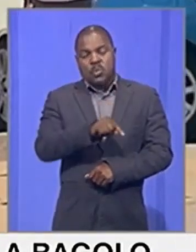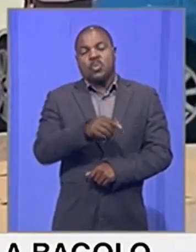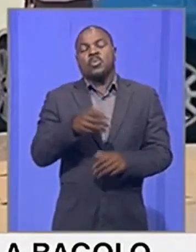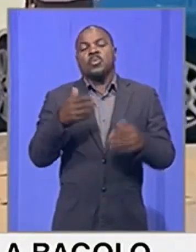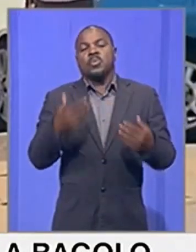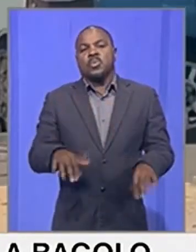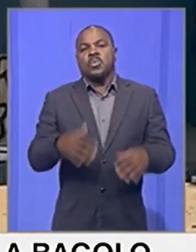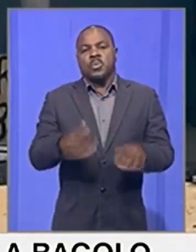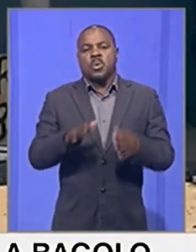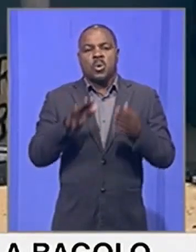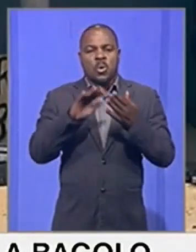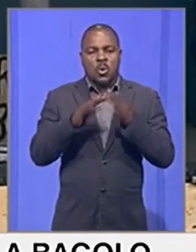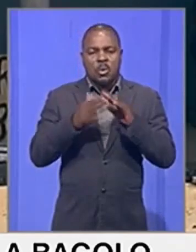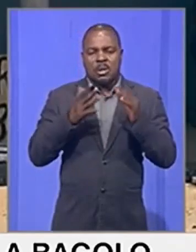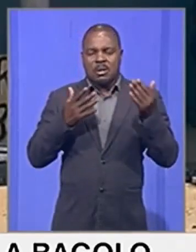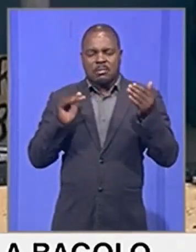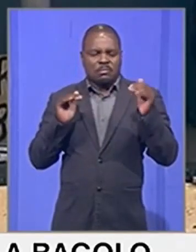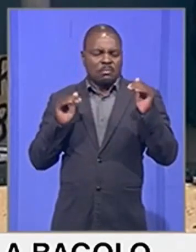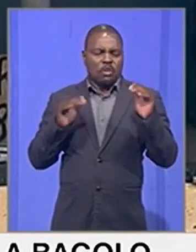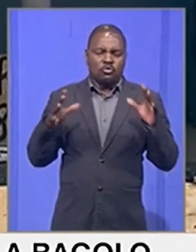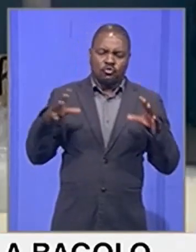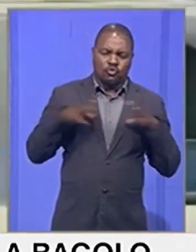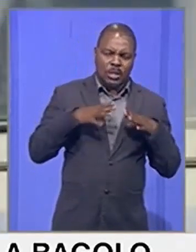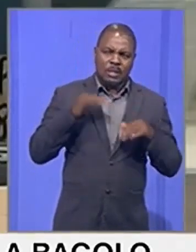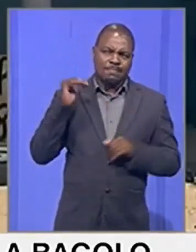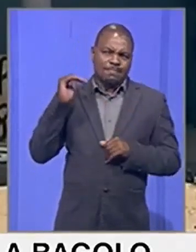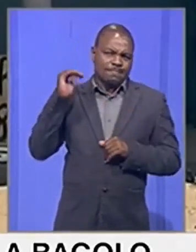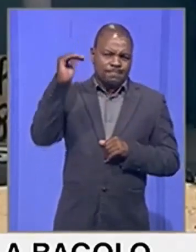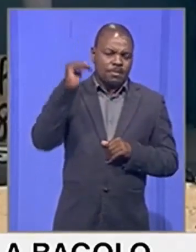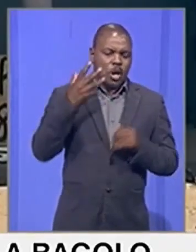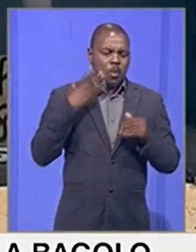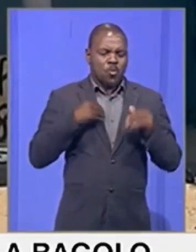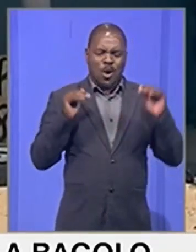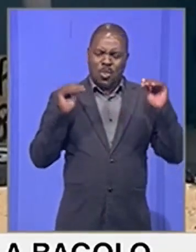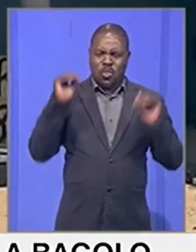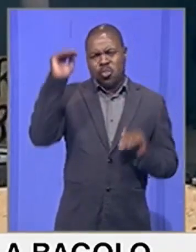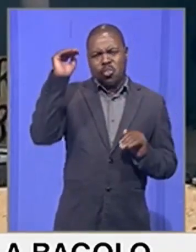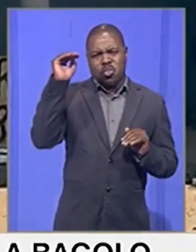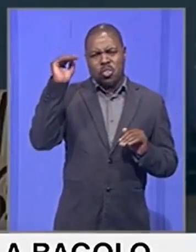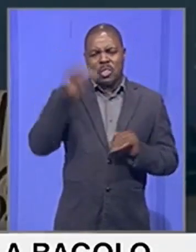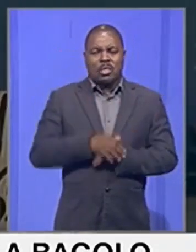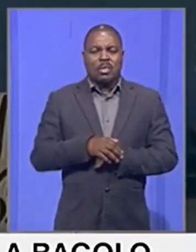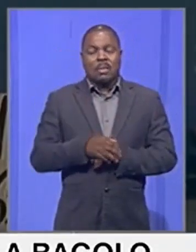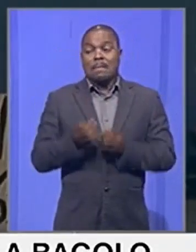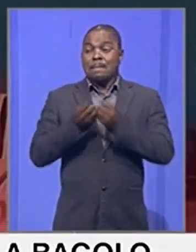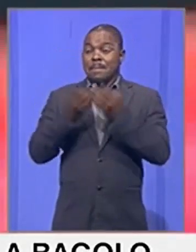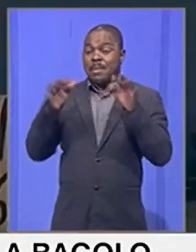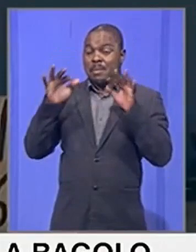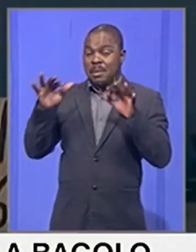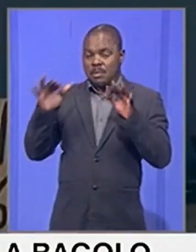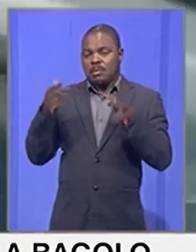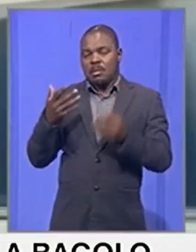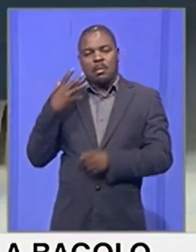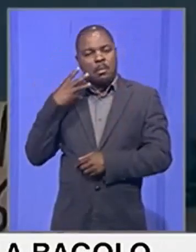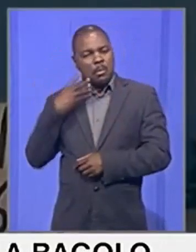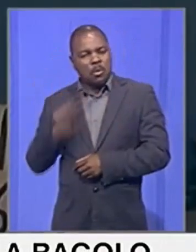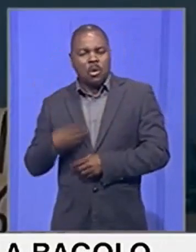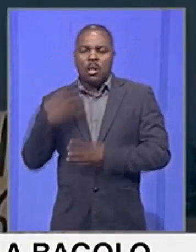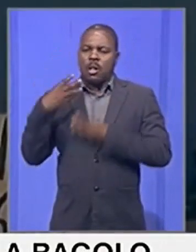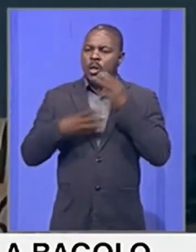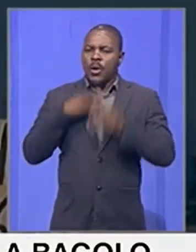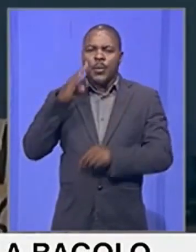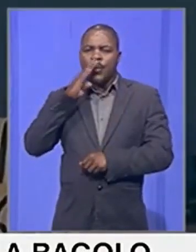a kwa godimo ya tlanegisitse gore mopresidente, ditona le batlatsi ba bona, ditona kgolo, baatlhodi ba palamente le baeteledipele